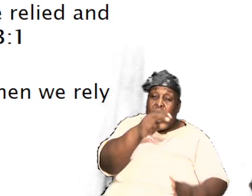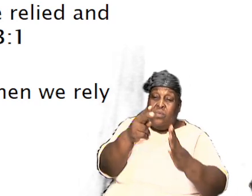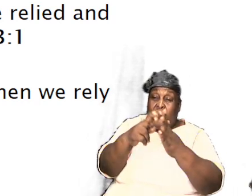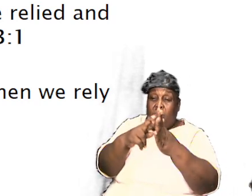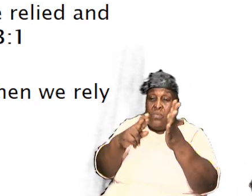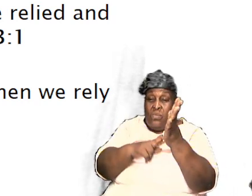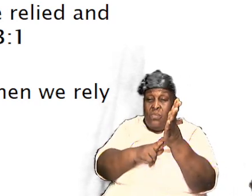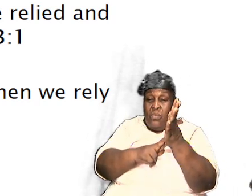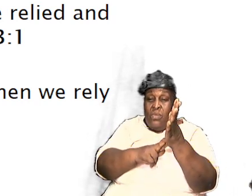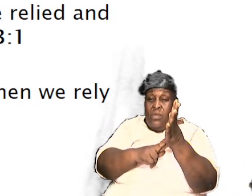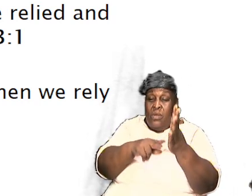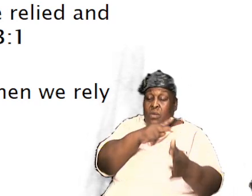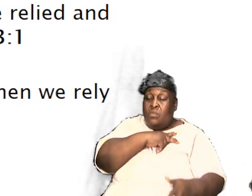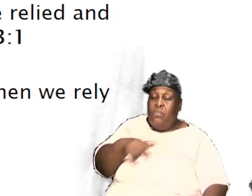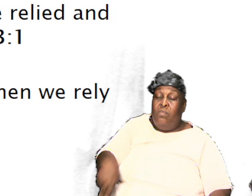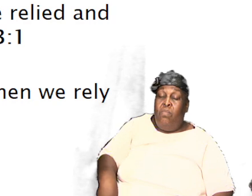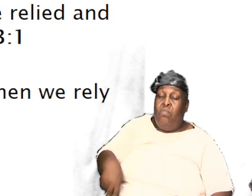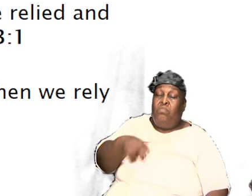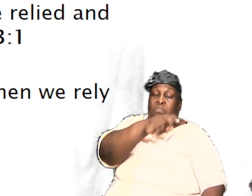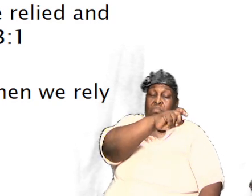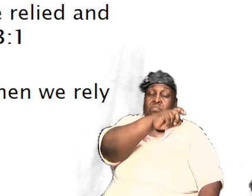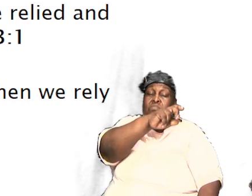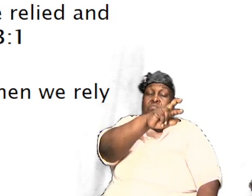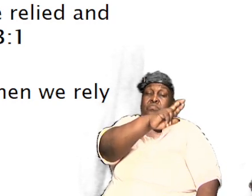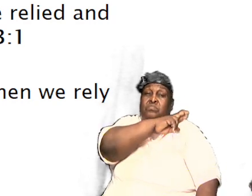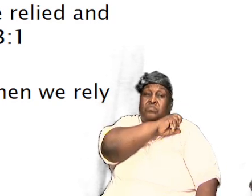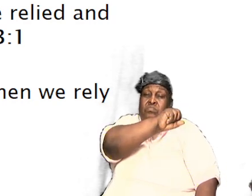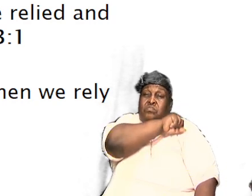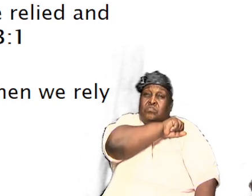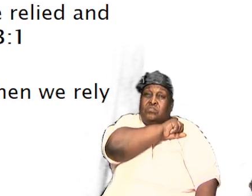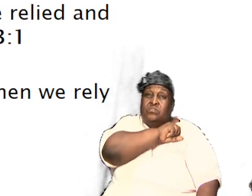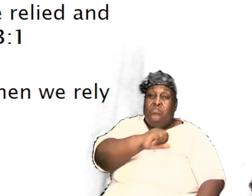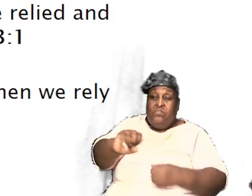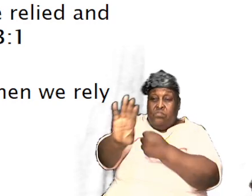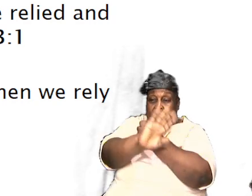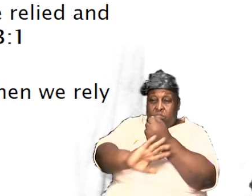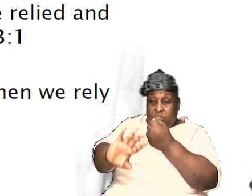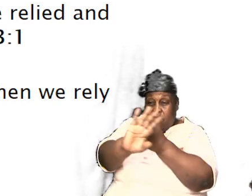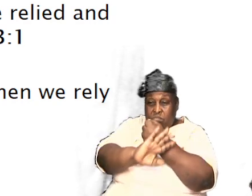was King Saul's responsibility to protect the city.